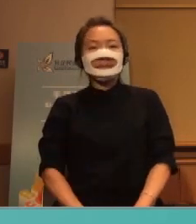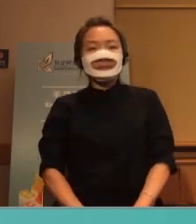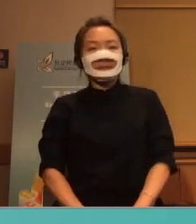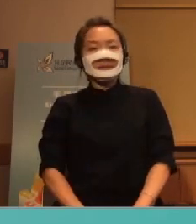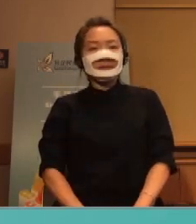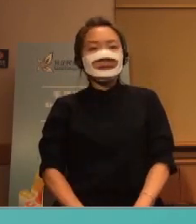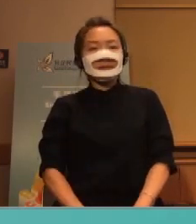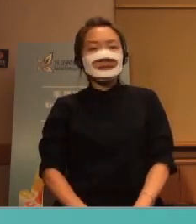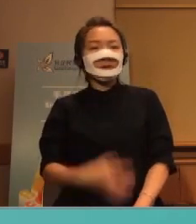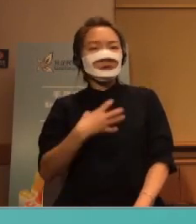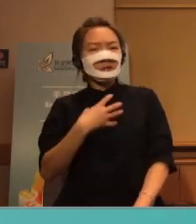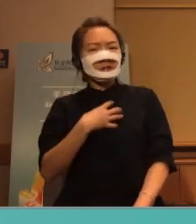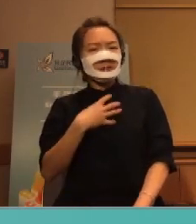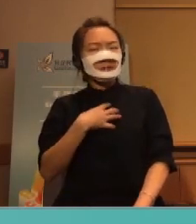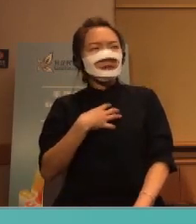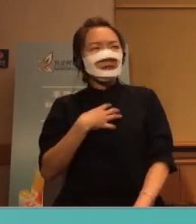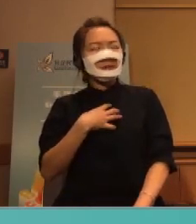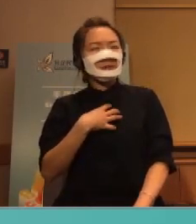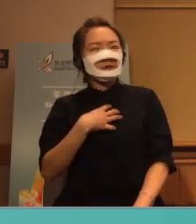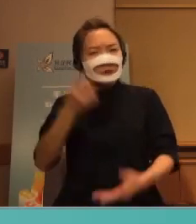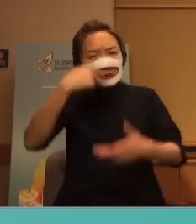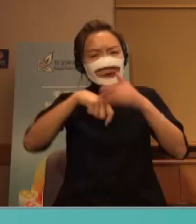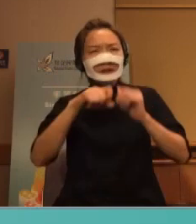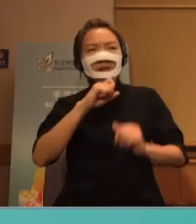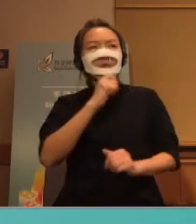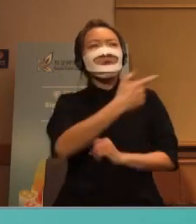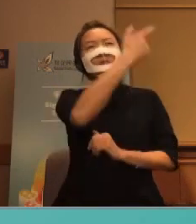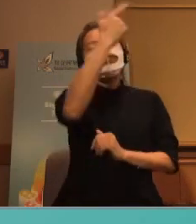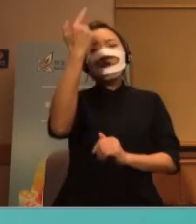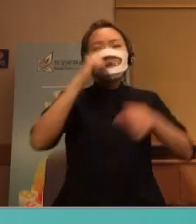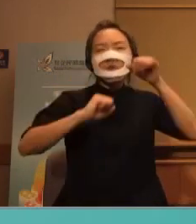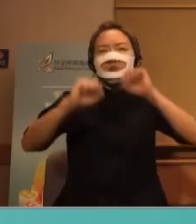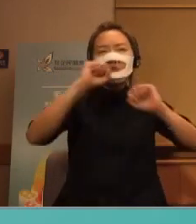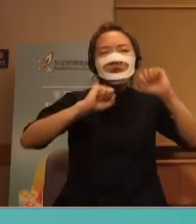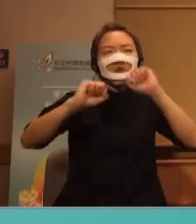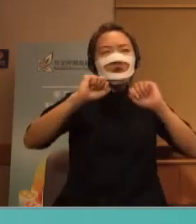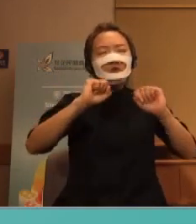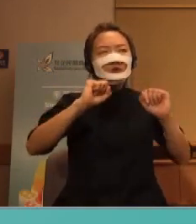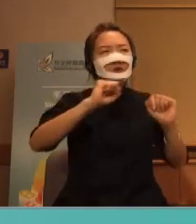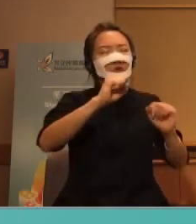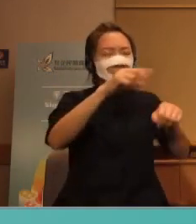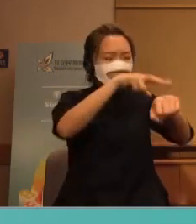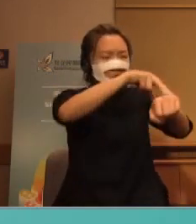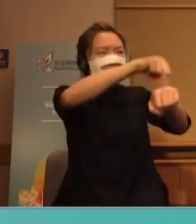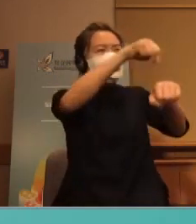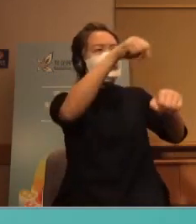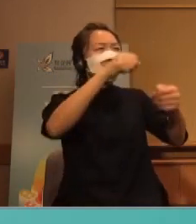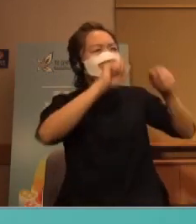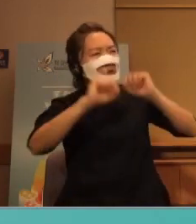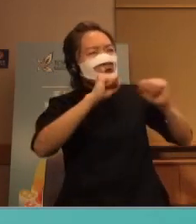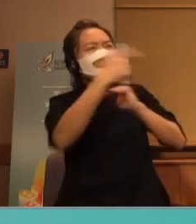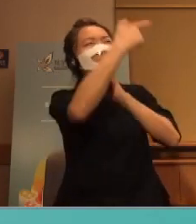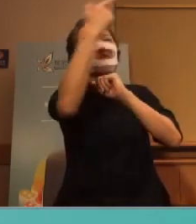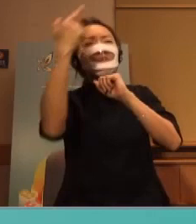activities in the virtual world, all right? There's a lot of people over there, whether they're true people or